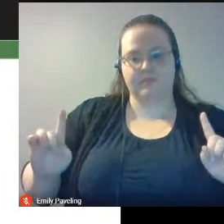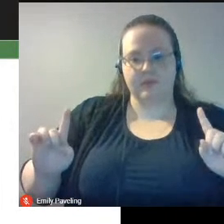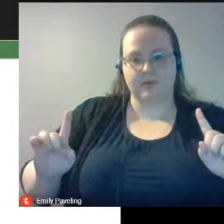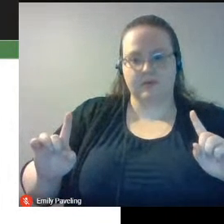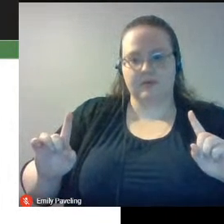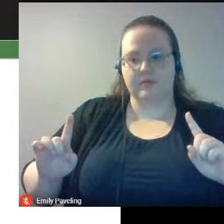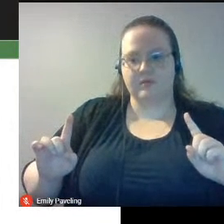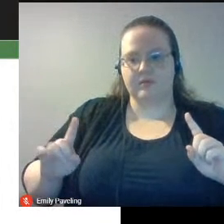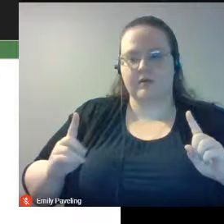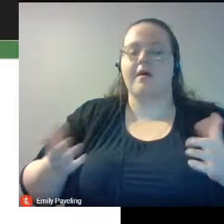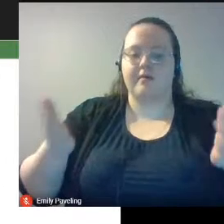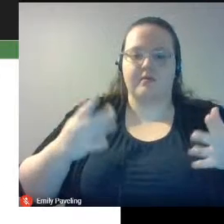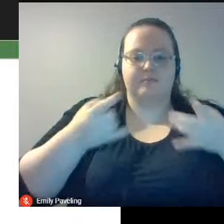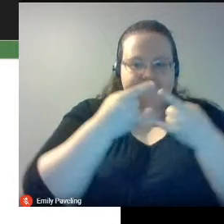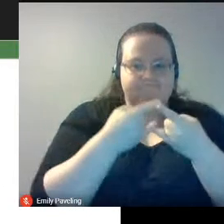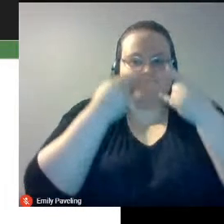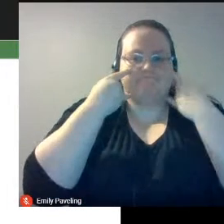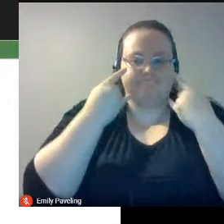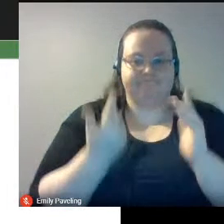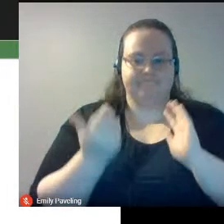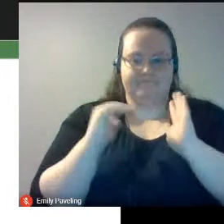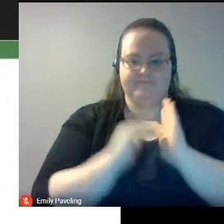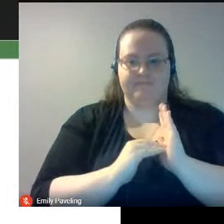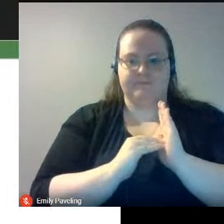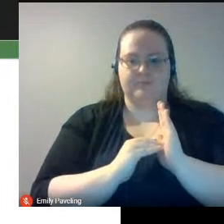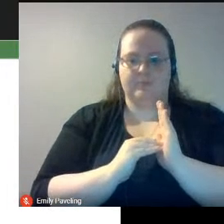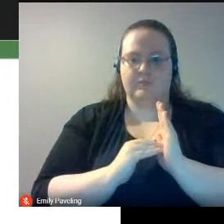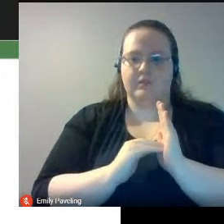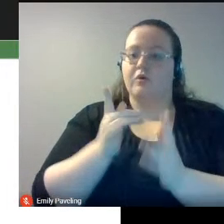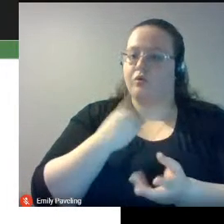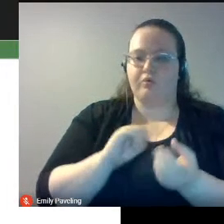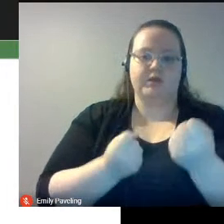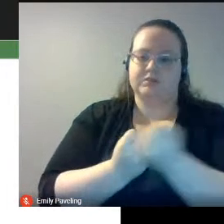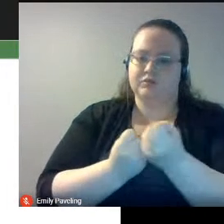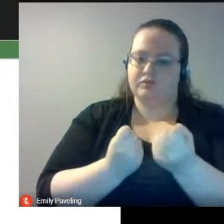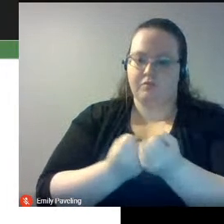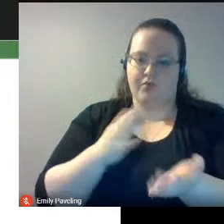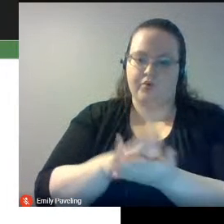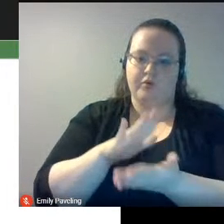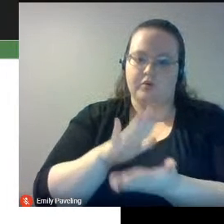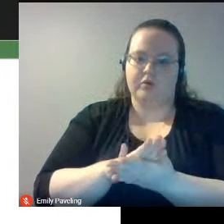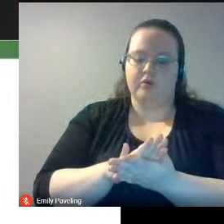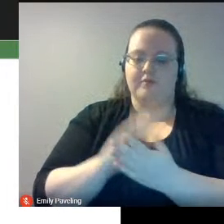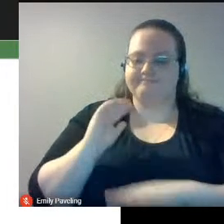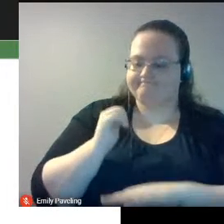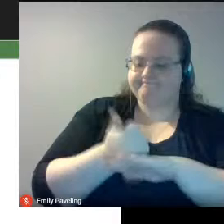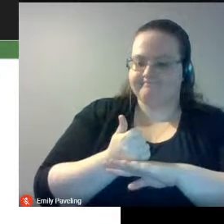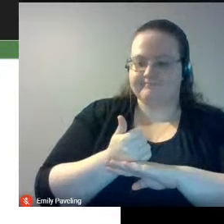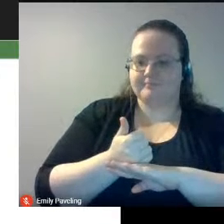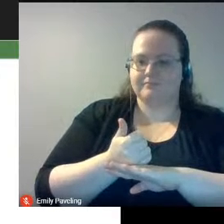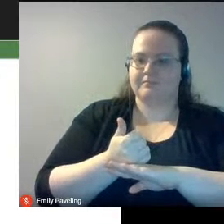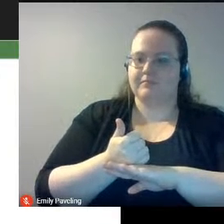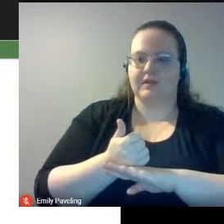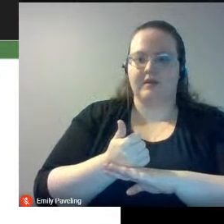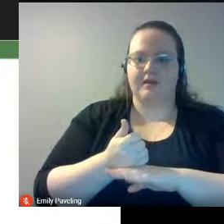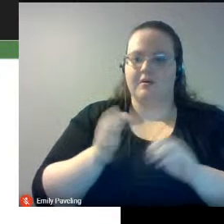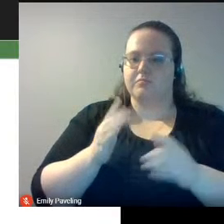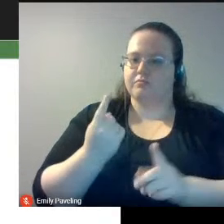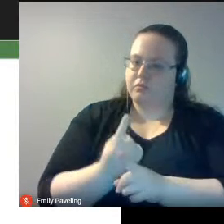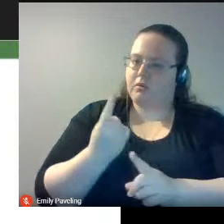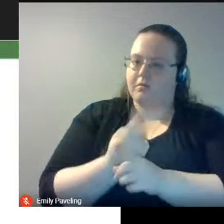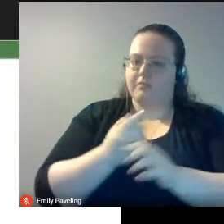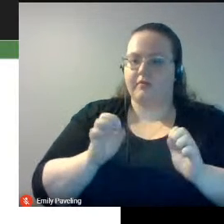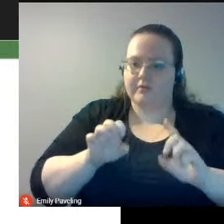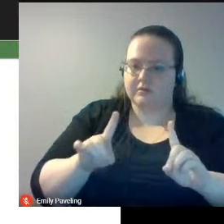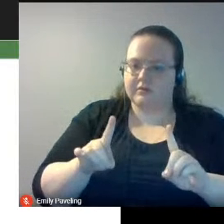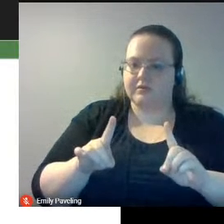mask behaviors. We will support all schools in developing age-appropriate mask education for students. You can